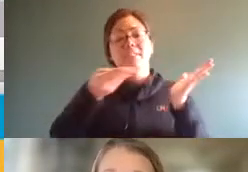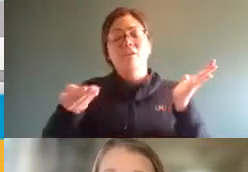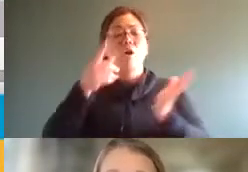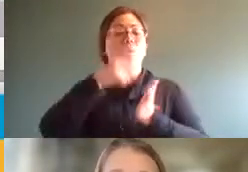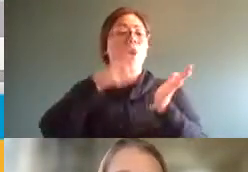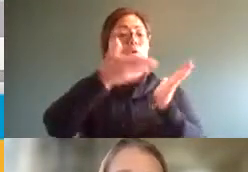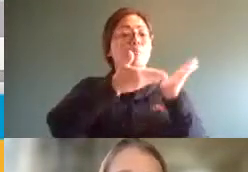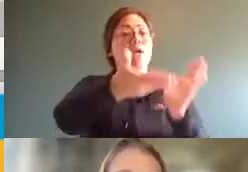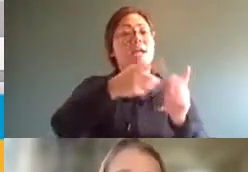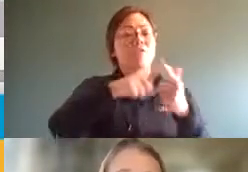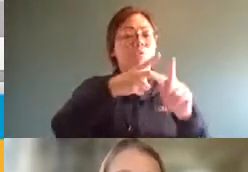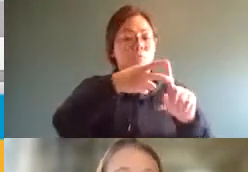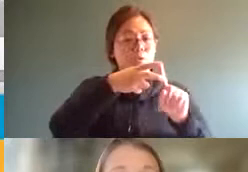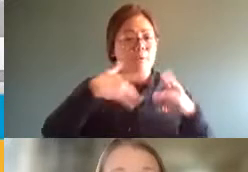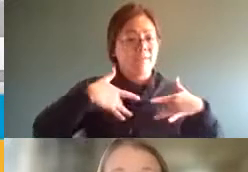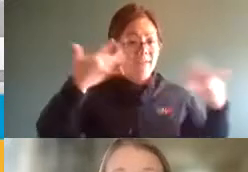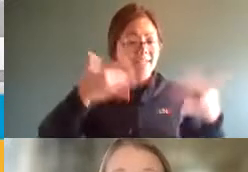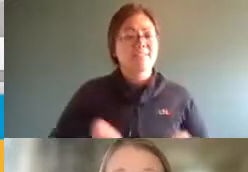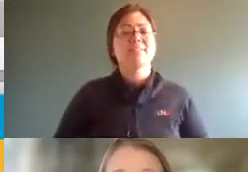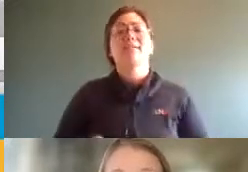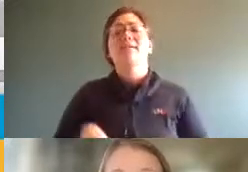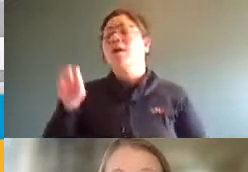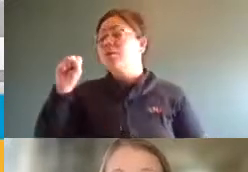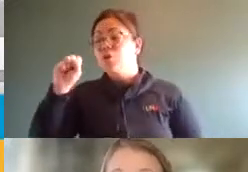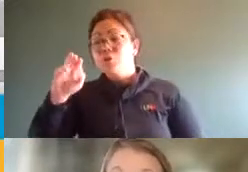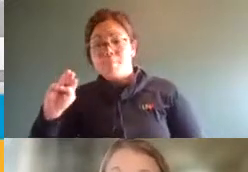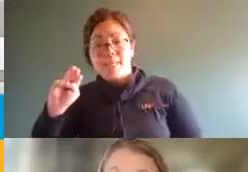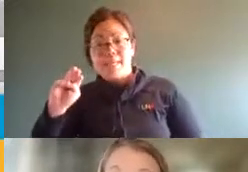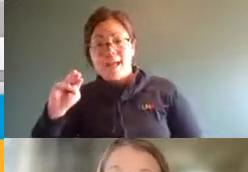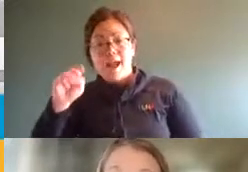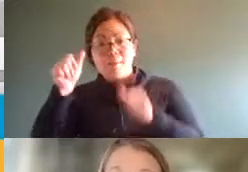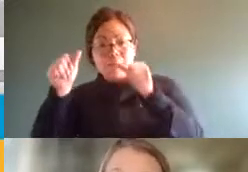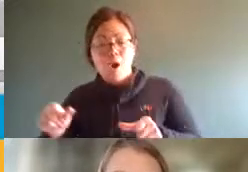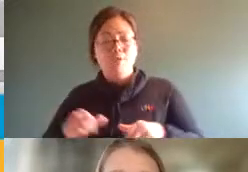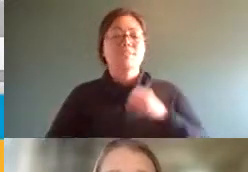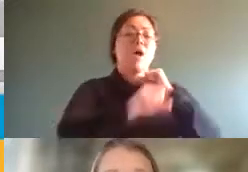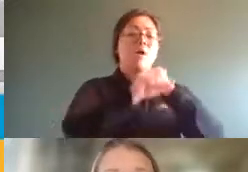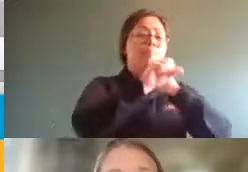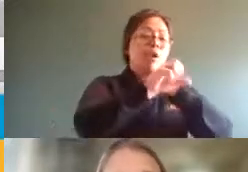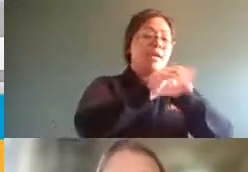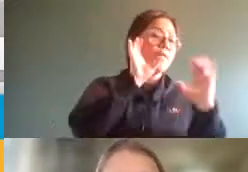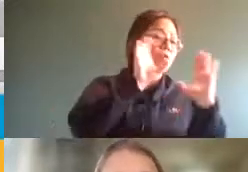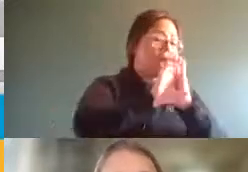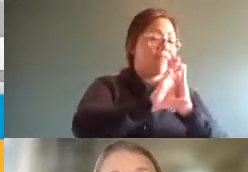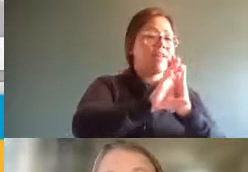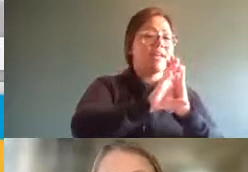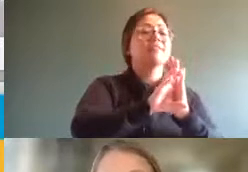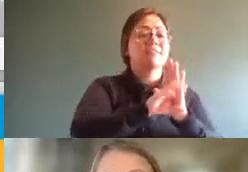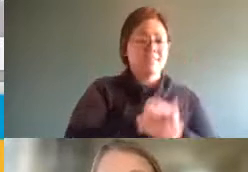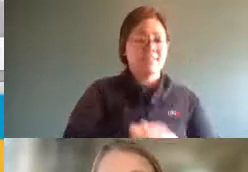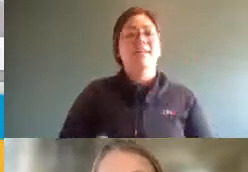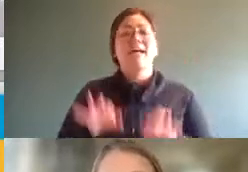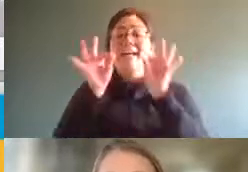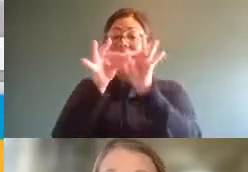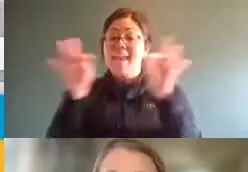to recruitment events, social media posts and marketing graphics for recruitment,